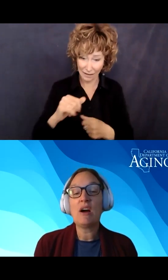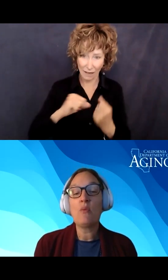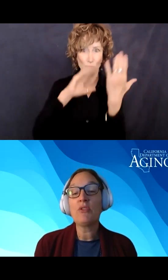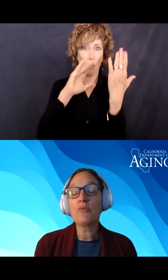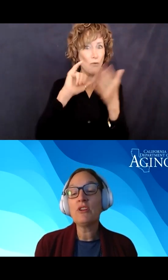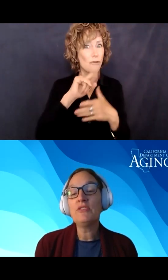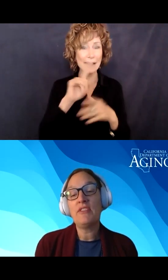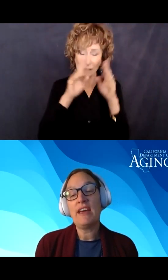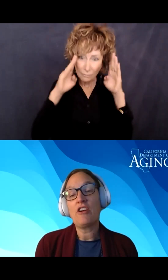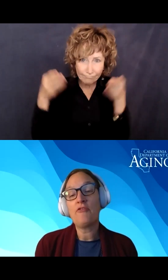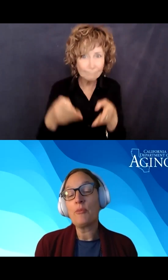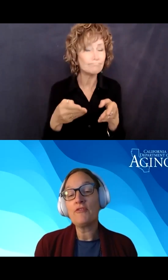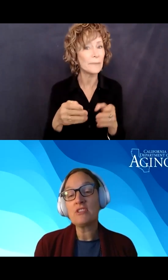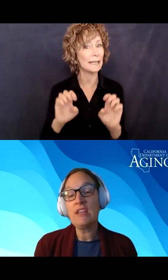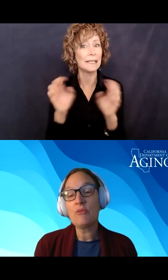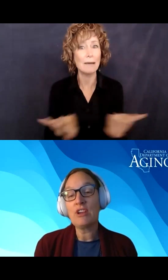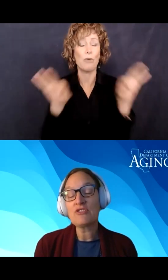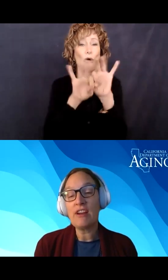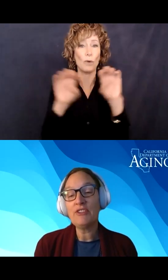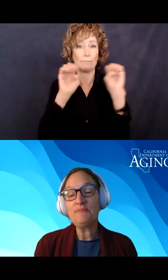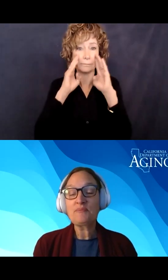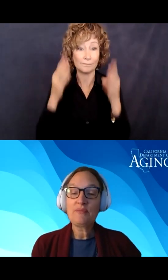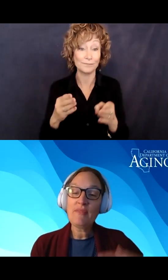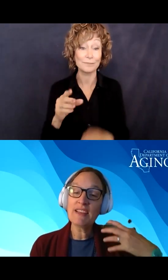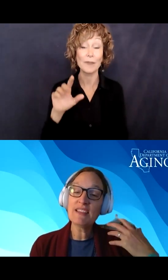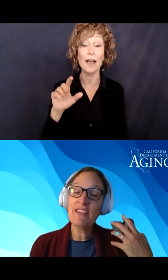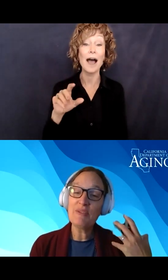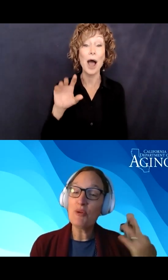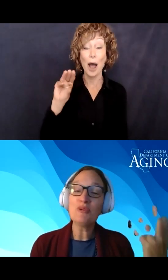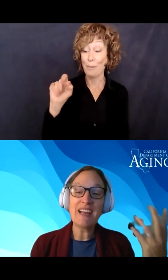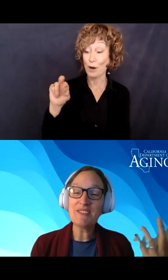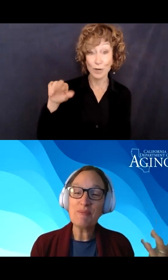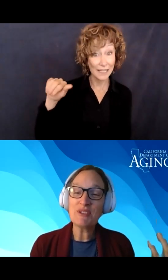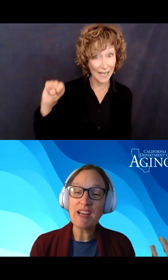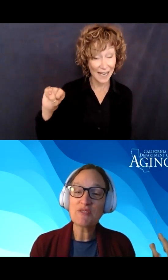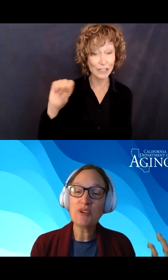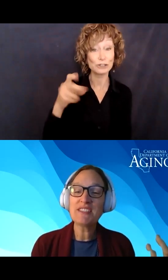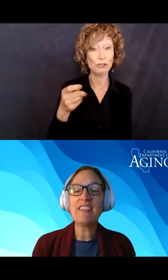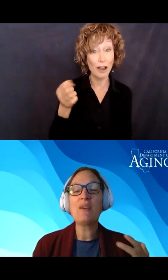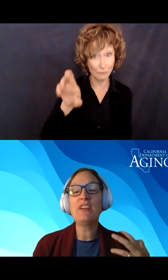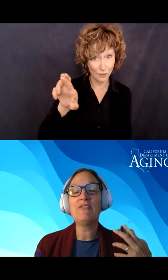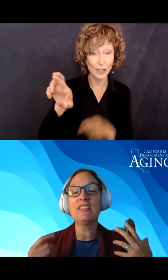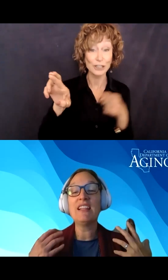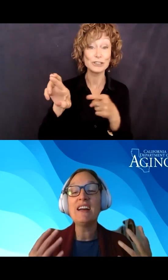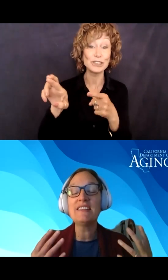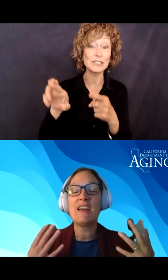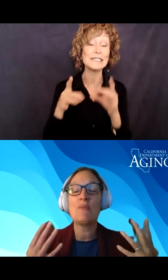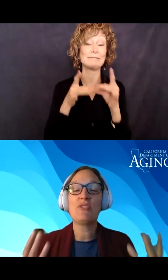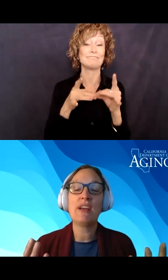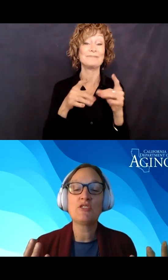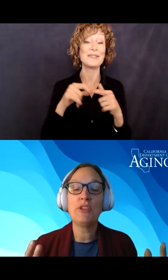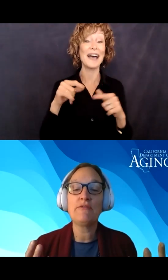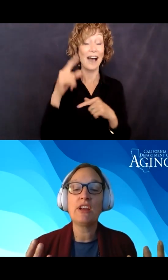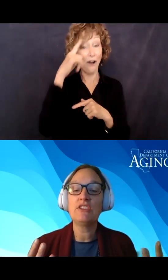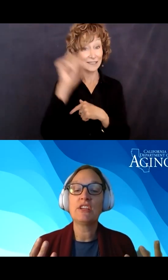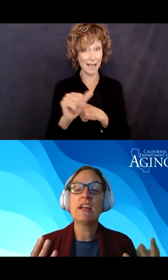that, we are thrilled that our former First Lady, Maria Shriver, has led the BOLD Alzheimer's Task Force, and that we have aligned that